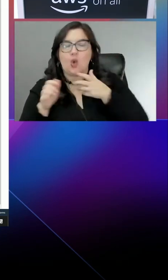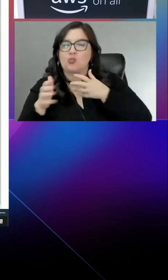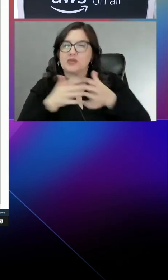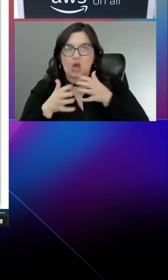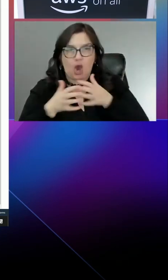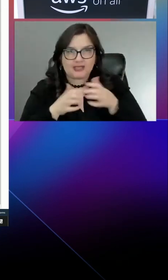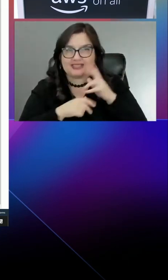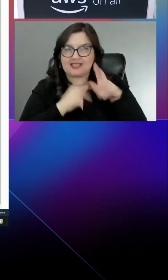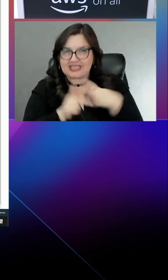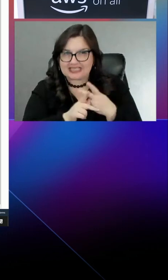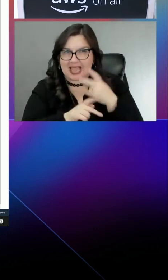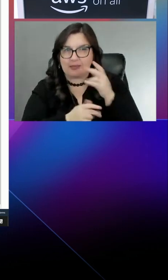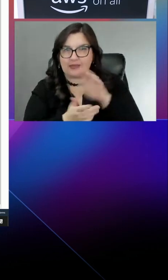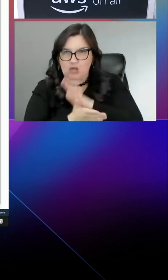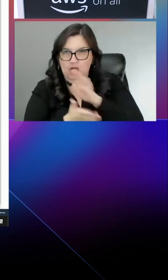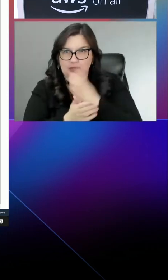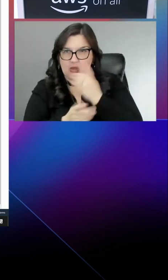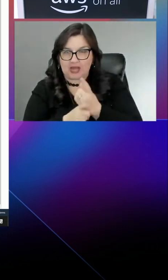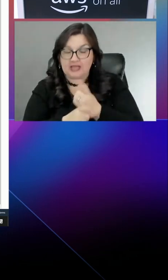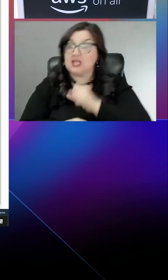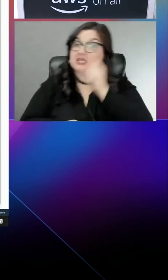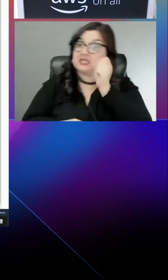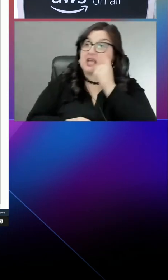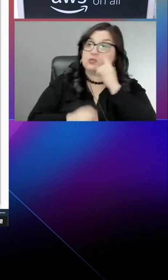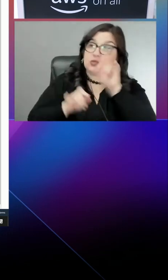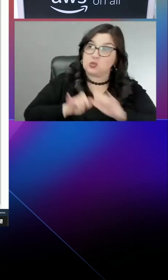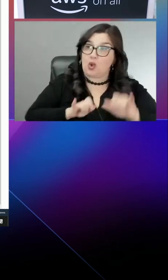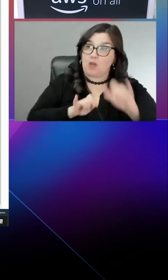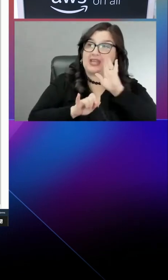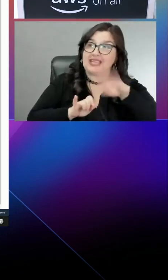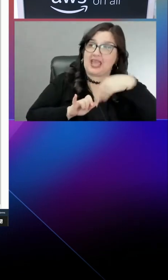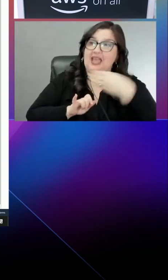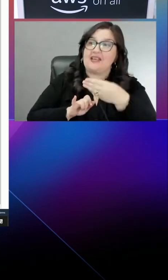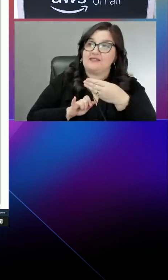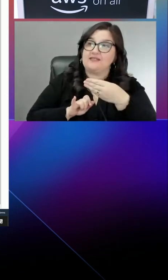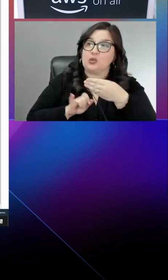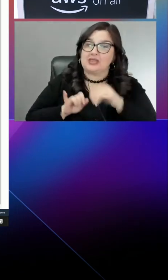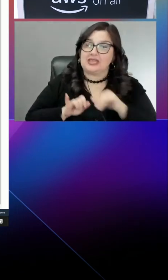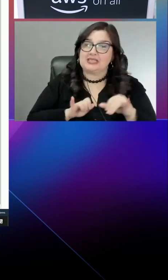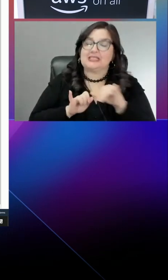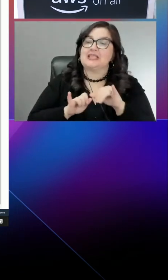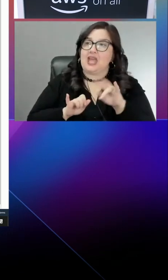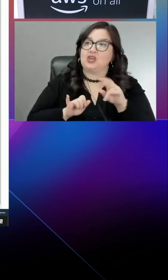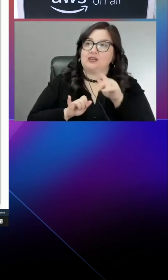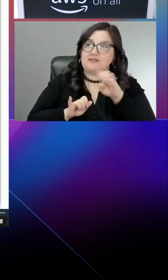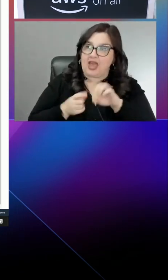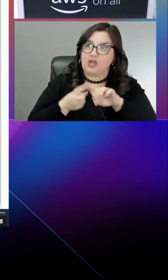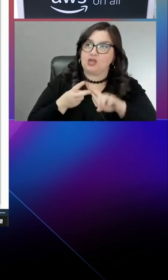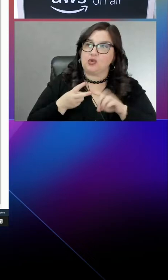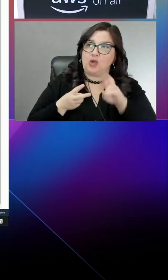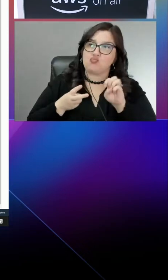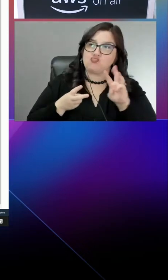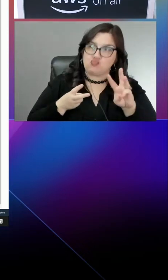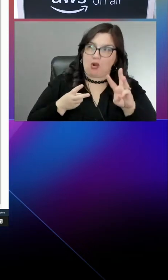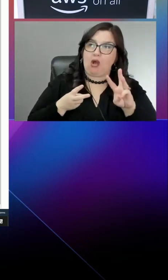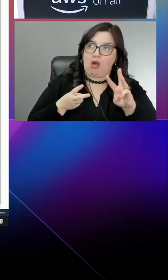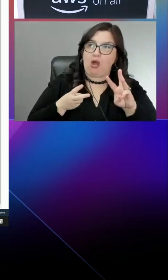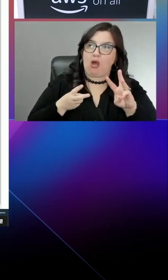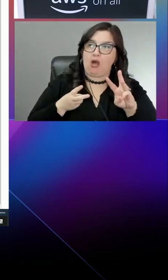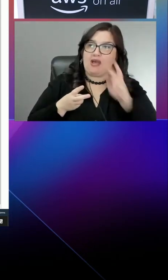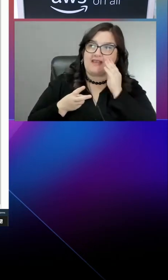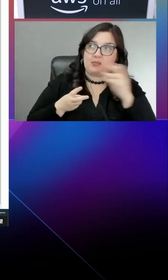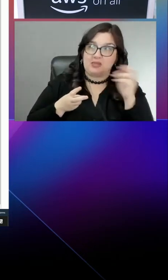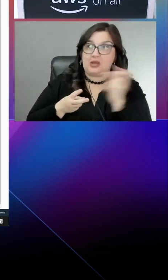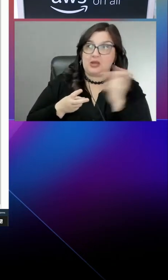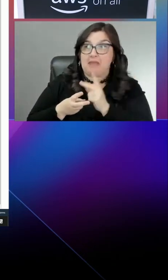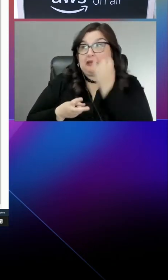Correct. It'll normalize and give you that standard value. That But is we'll nice. also give you the raw value back. Oh, So in okay. case if you want it for any particular Right. reason, you